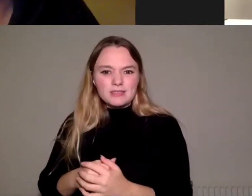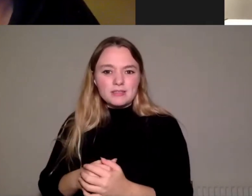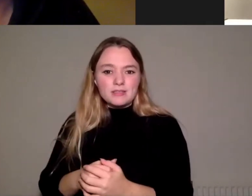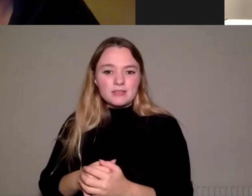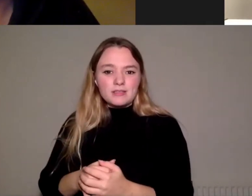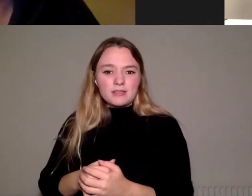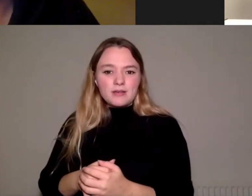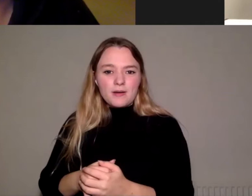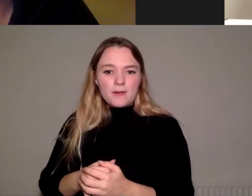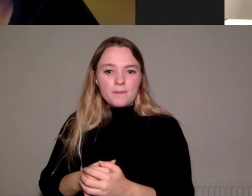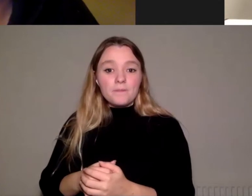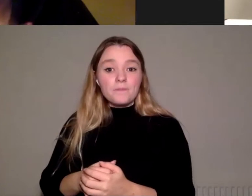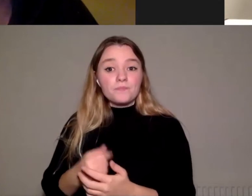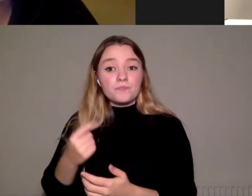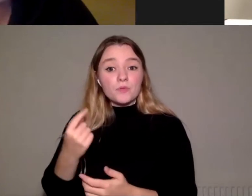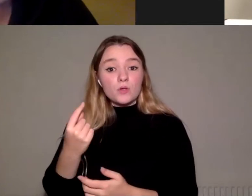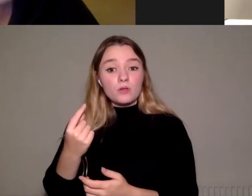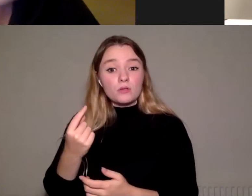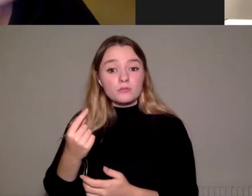if you've